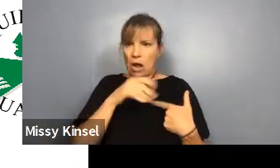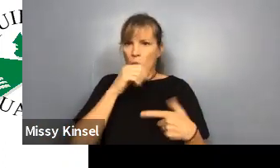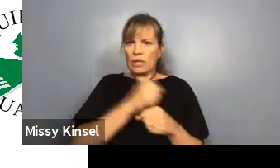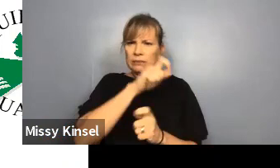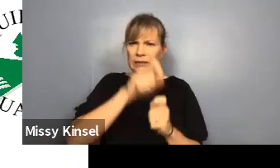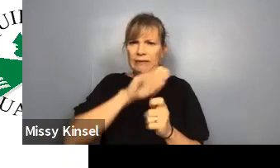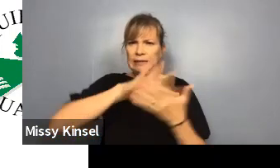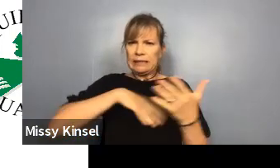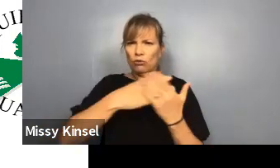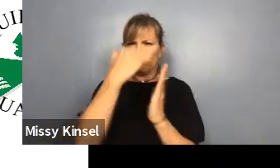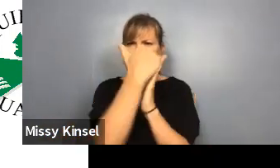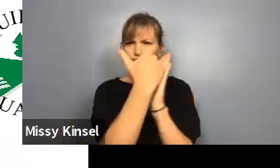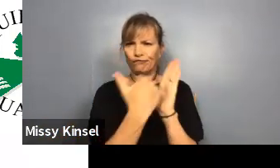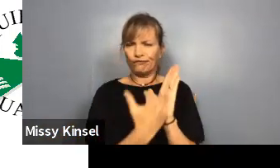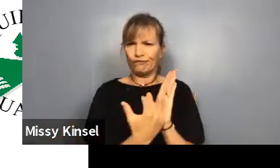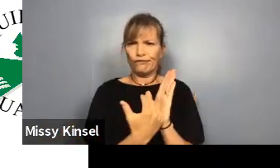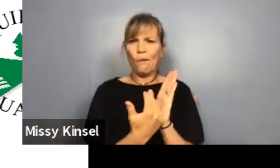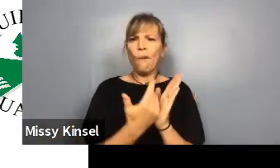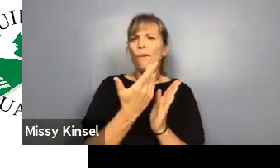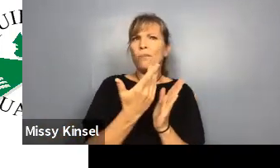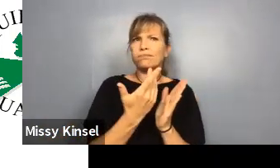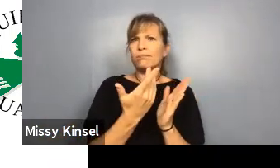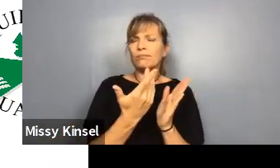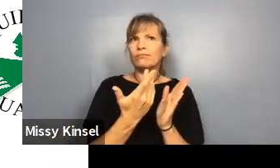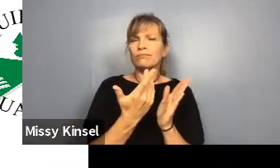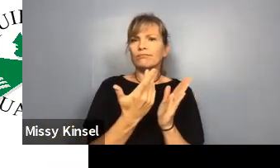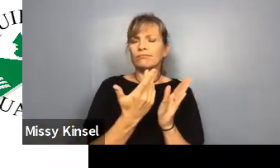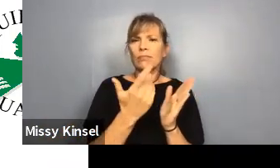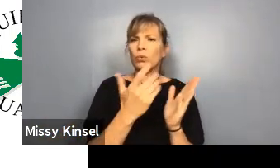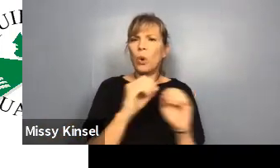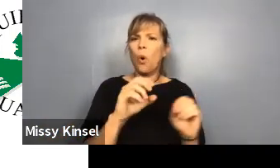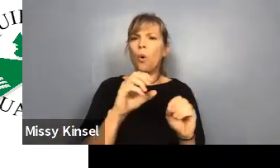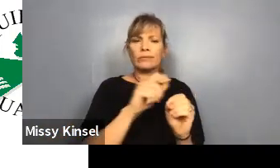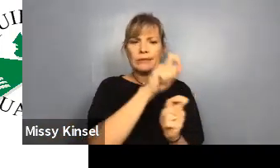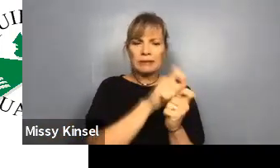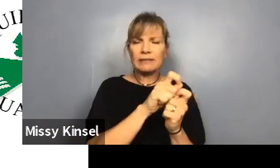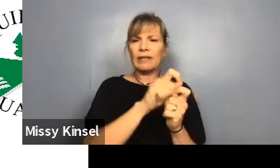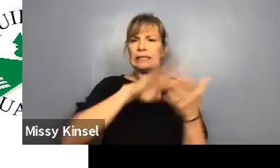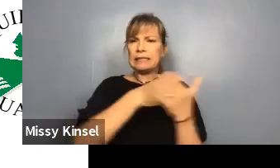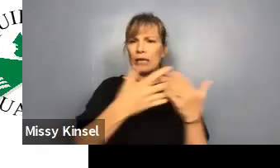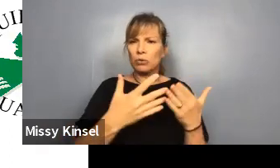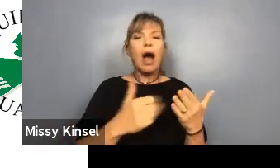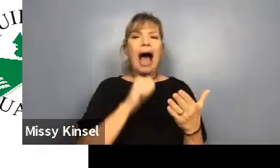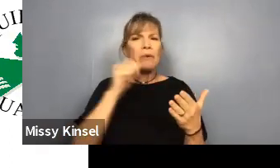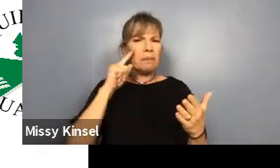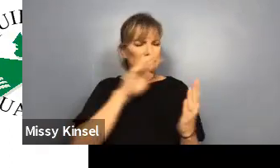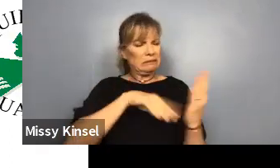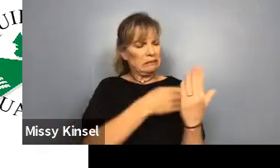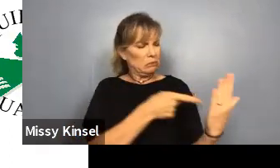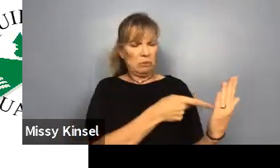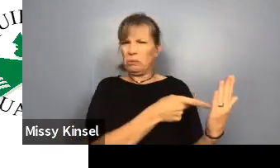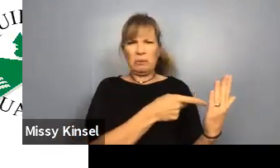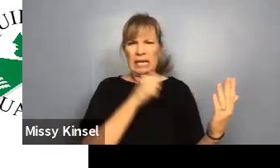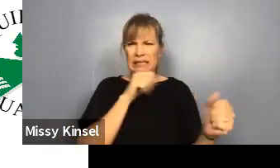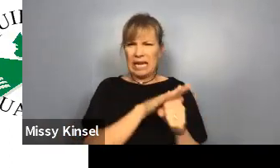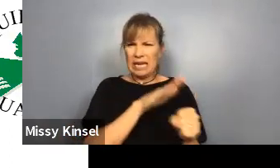schedule about how it's going to, or excuse me, about it, schedule. I don't think her outline schedule is going to be enough